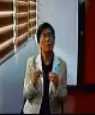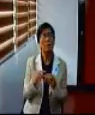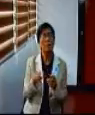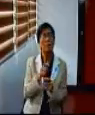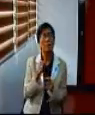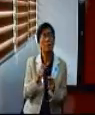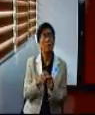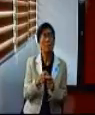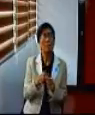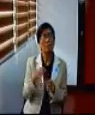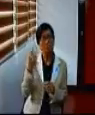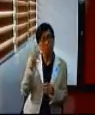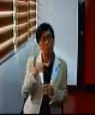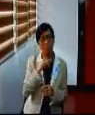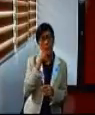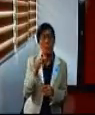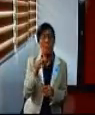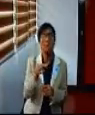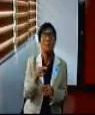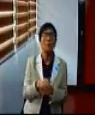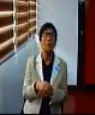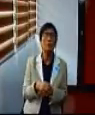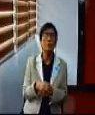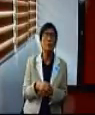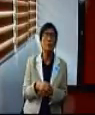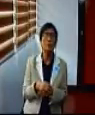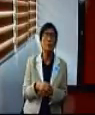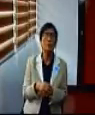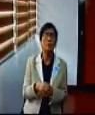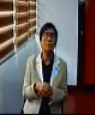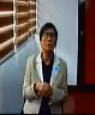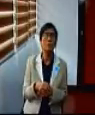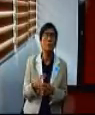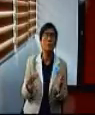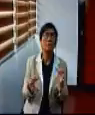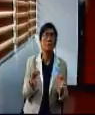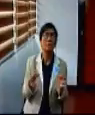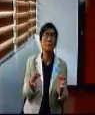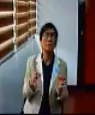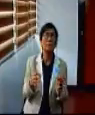non-judicial remedies like national human rights institutions. And some of these are often